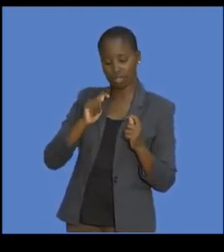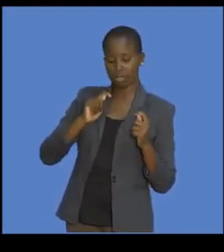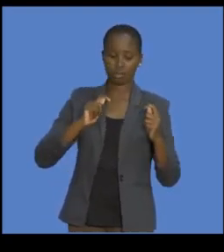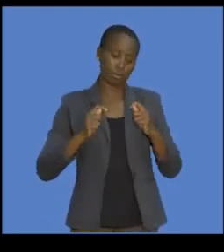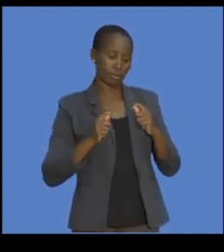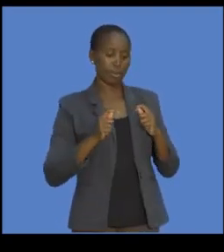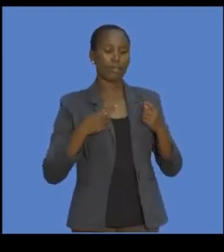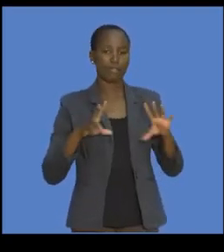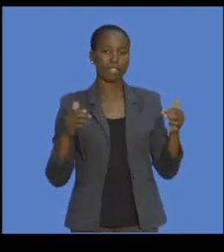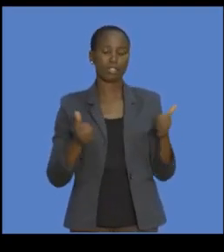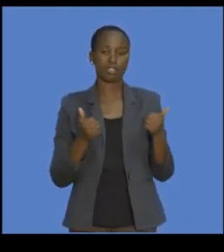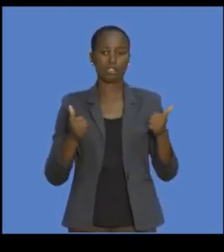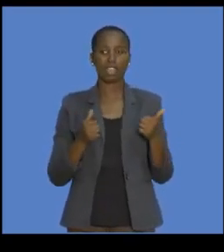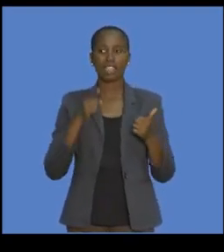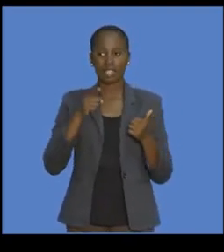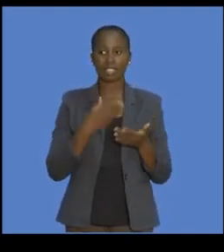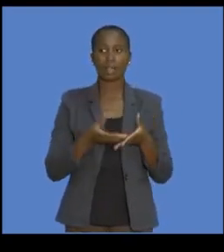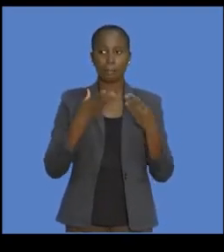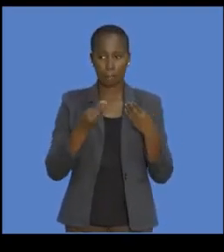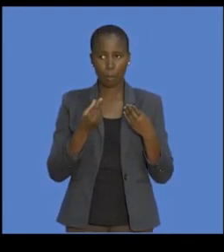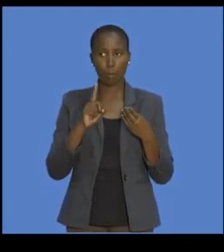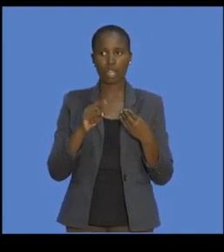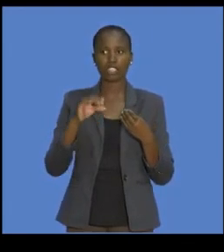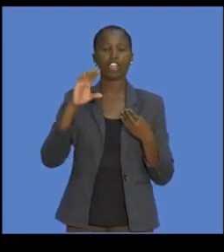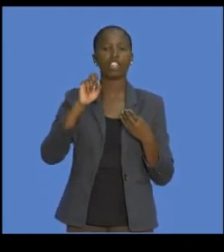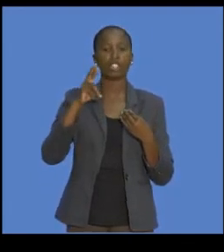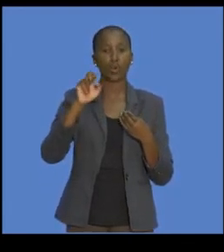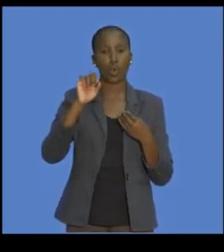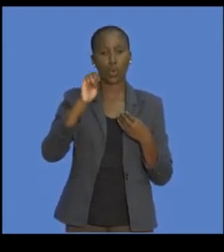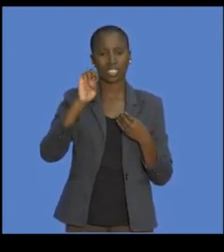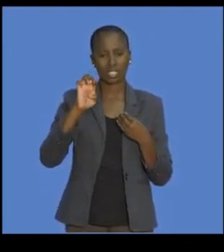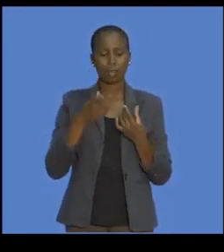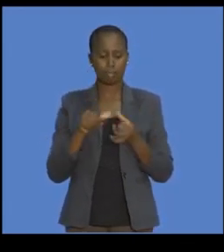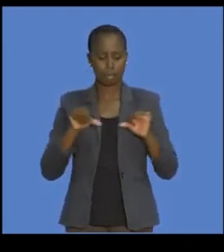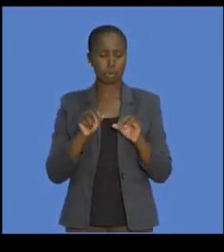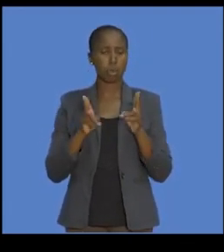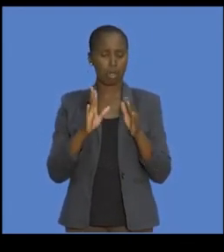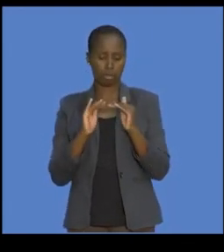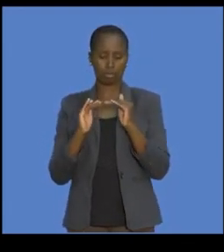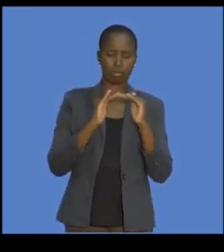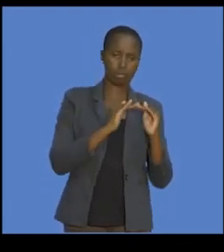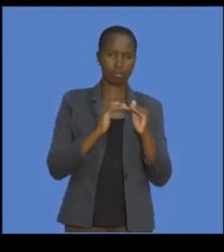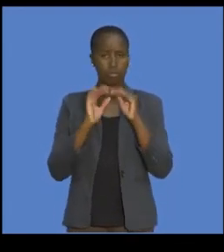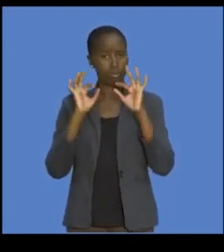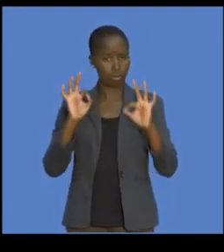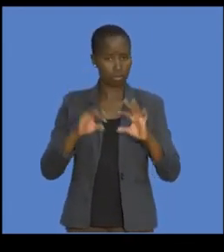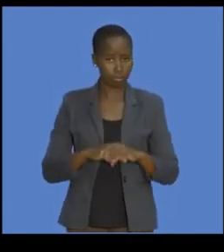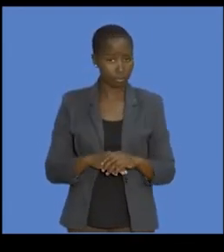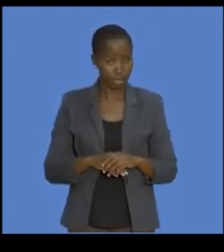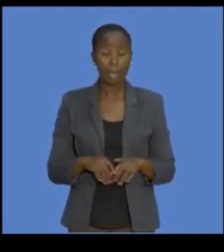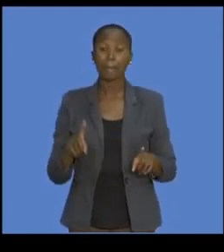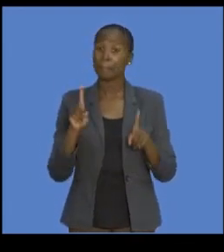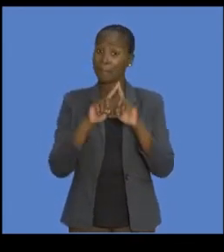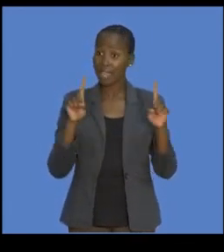glucose levels, returning the glucose back to normal. We also now have a situation where the glucose levels